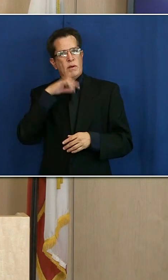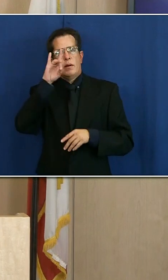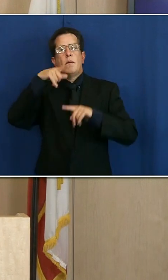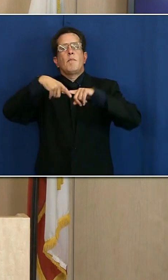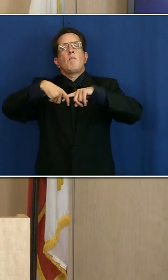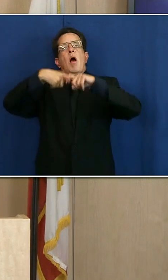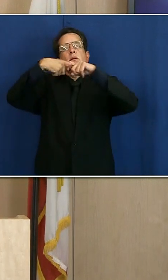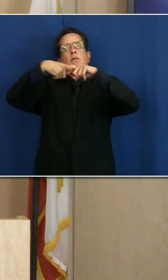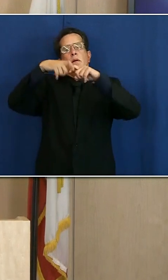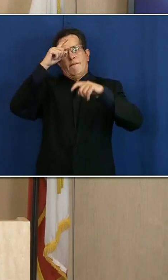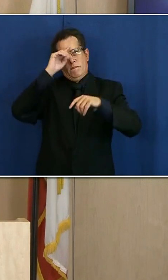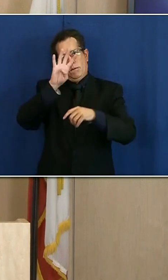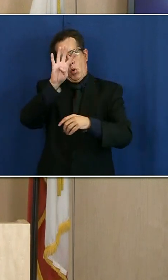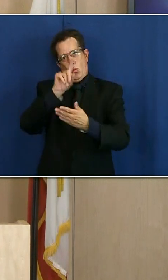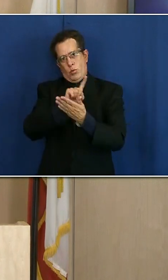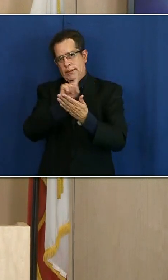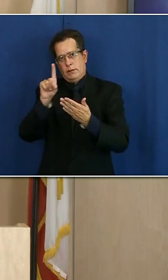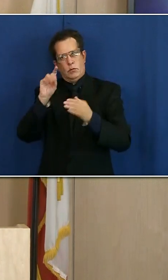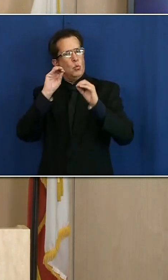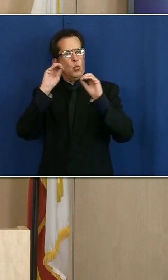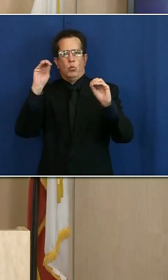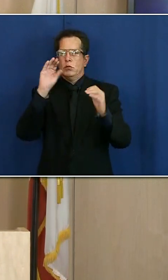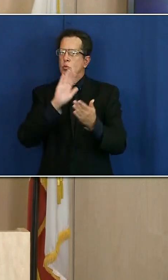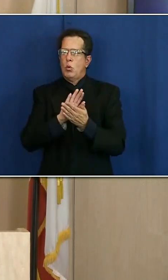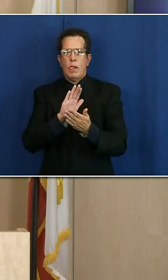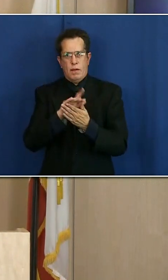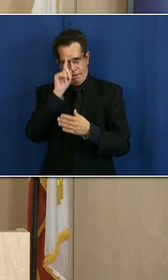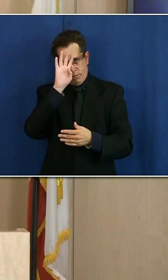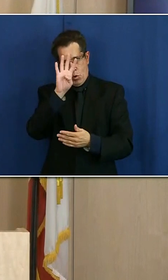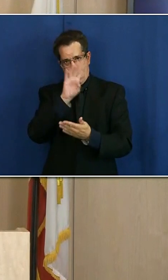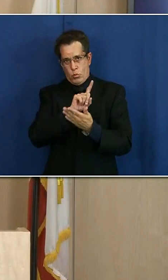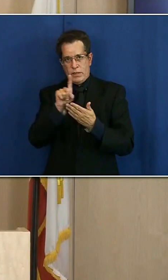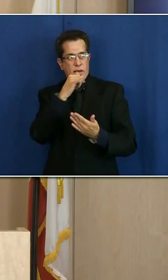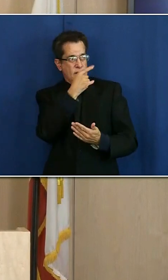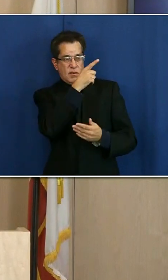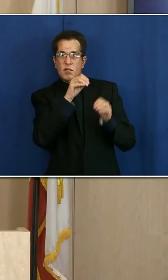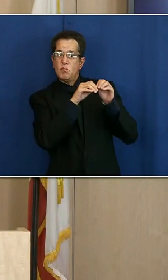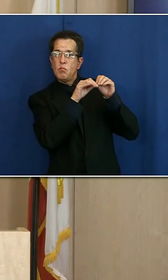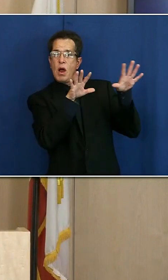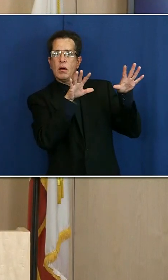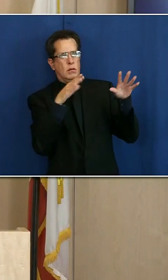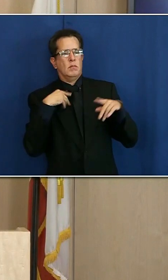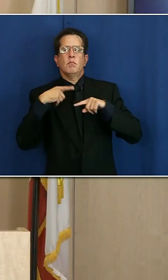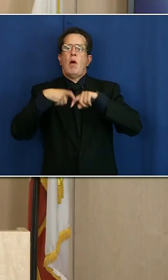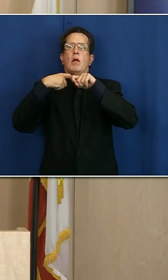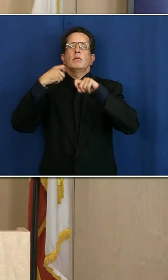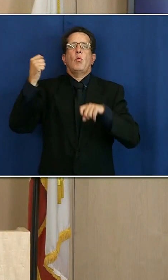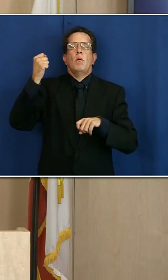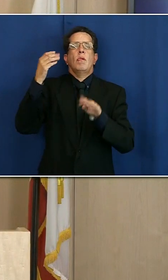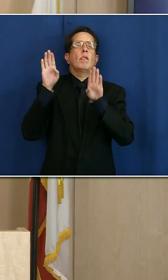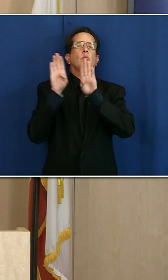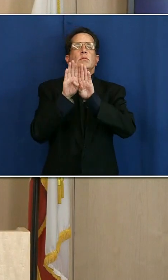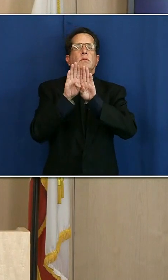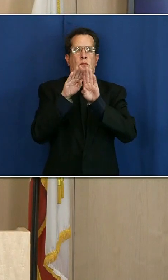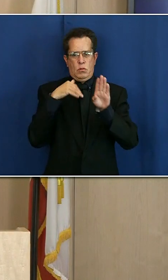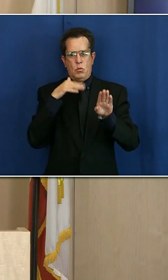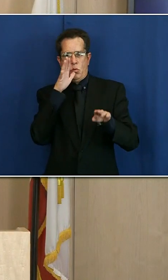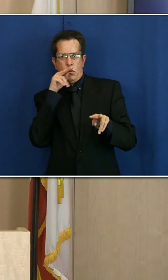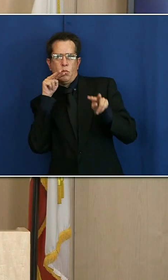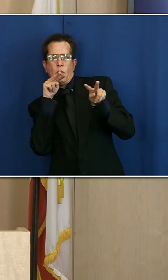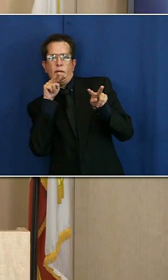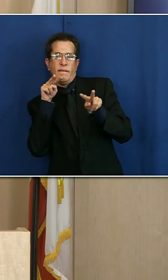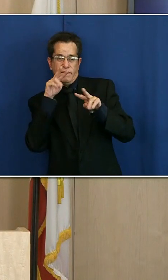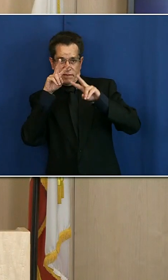4 weeks after we saw the rise in cases of COVID-19. And that pause was really meant for us to be able to assess and reevaluate